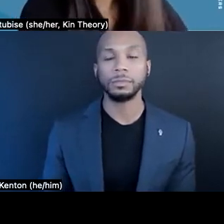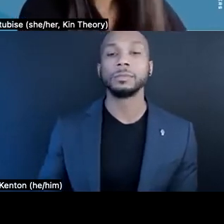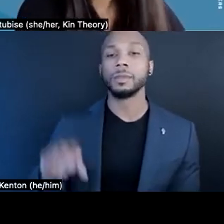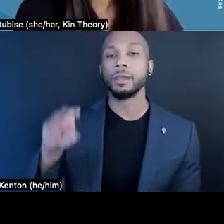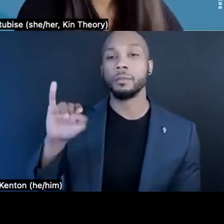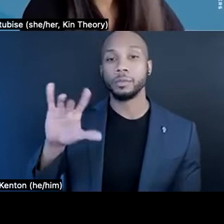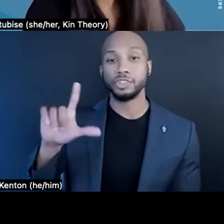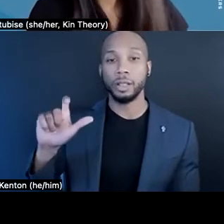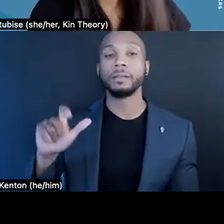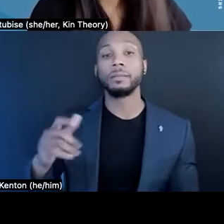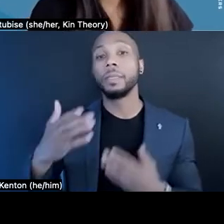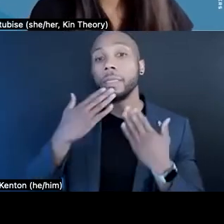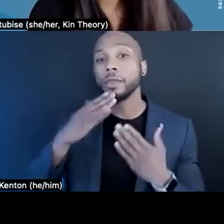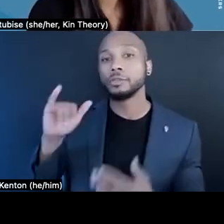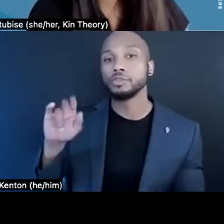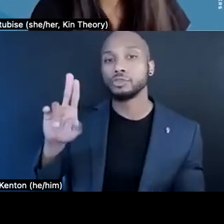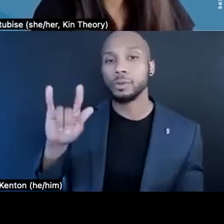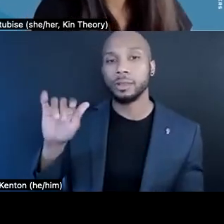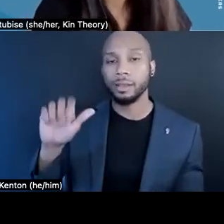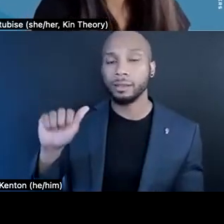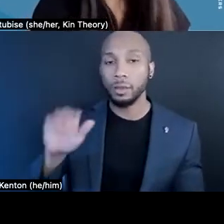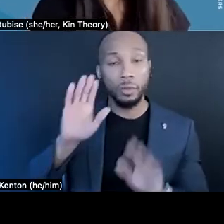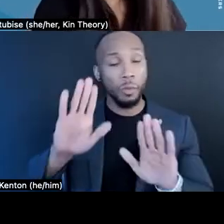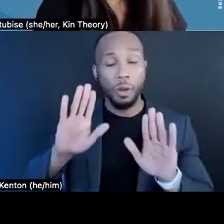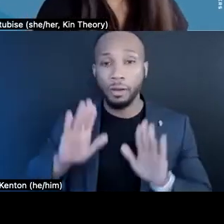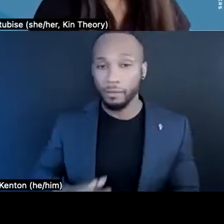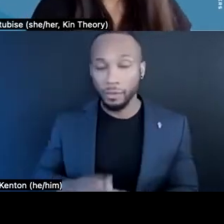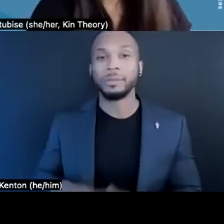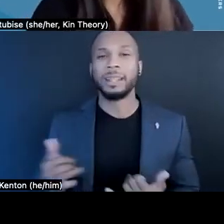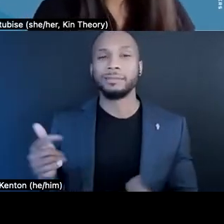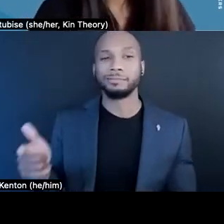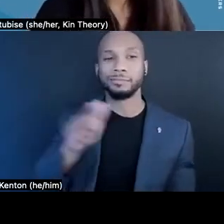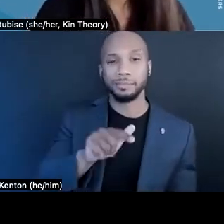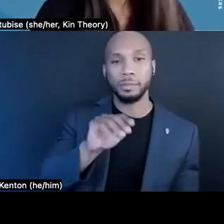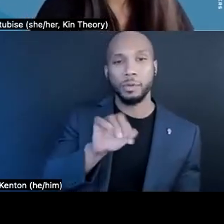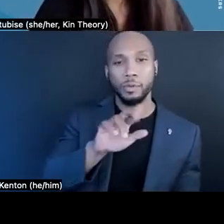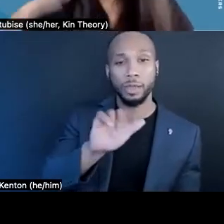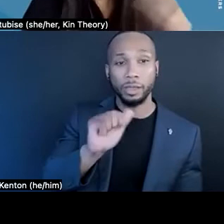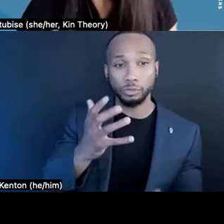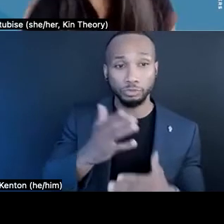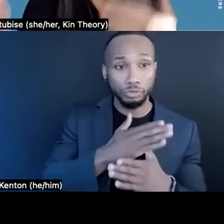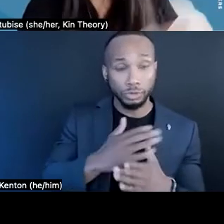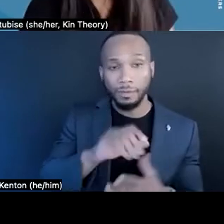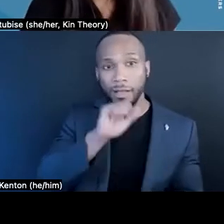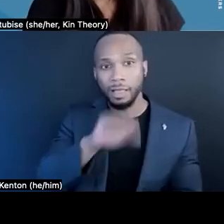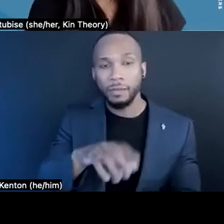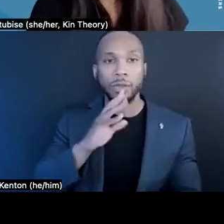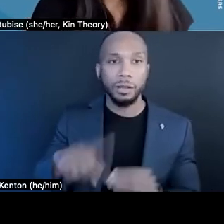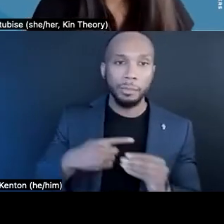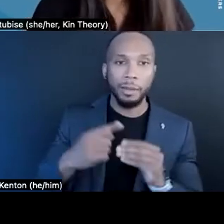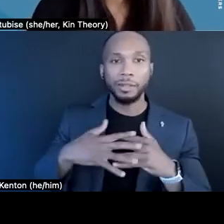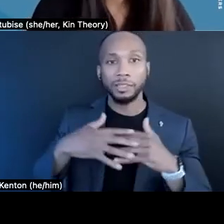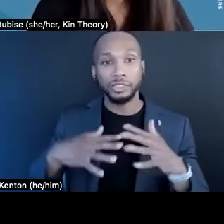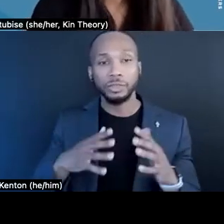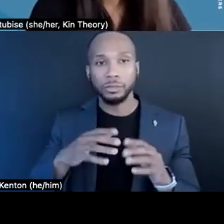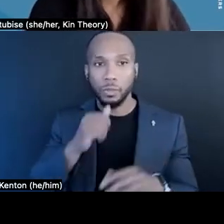Thanks, Juliana. This is great. So much to dive into. Maria, would you like to share with us? I love that we're talking about Indigenous women, and I thought maybe